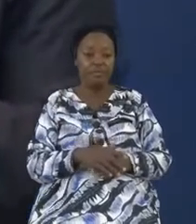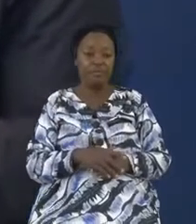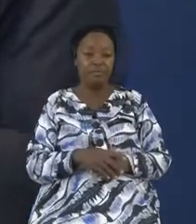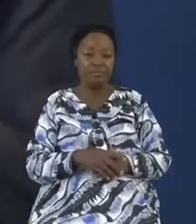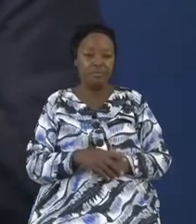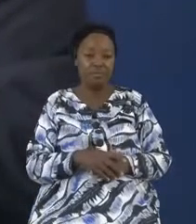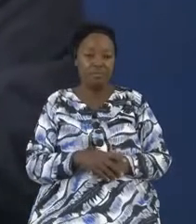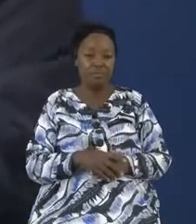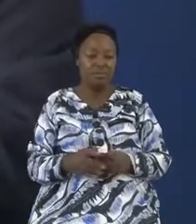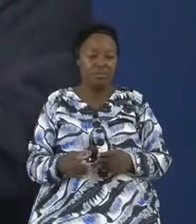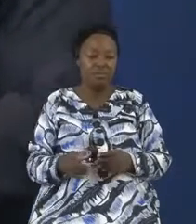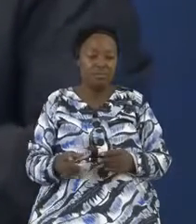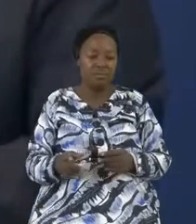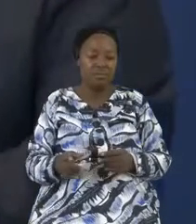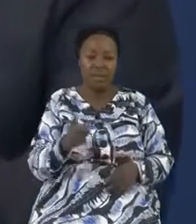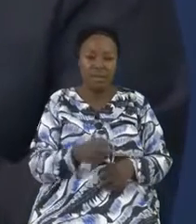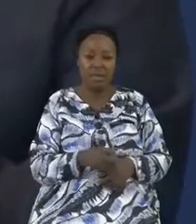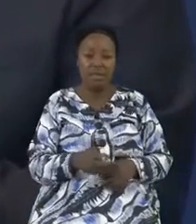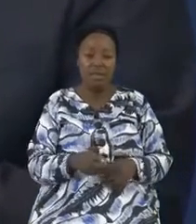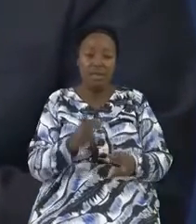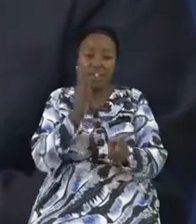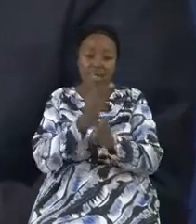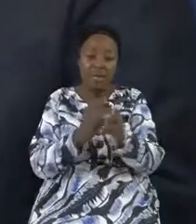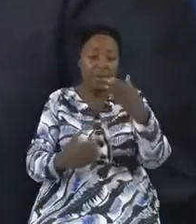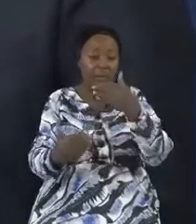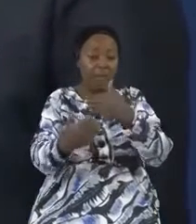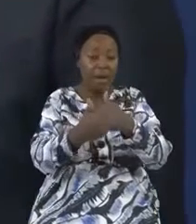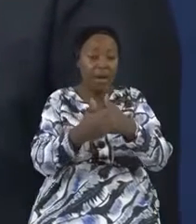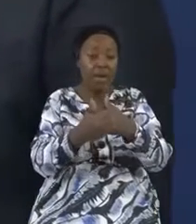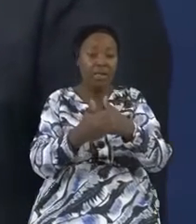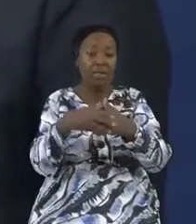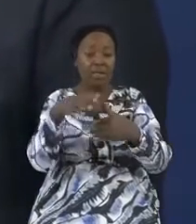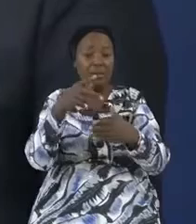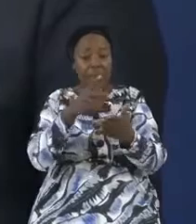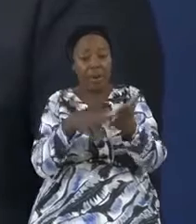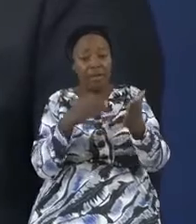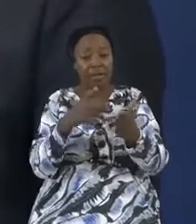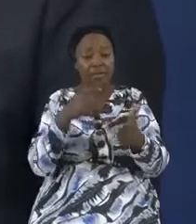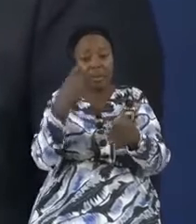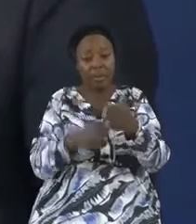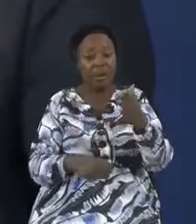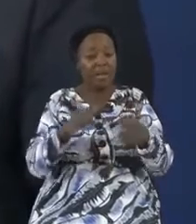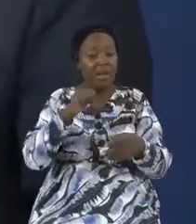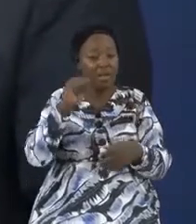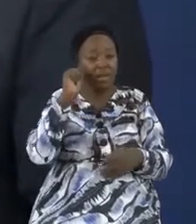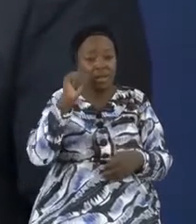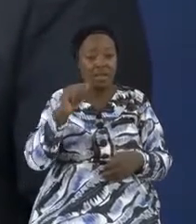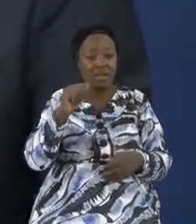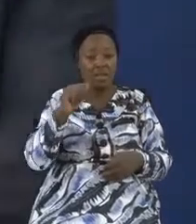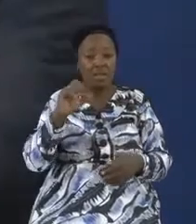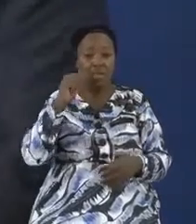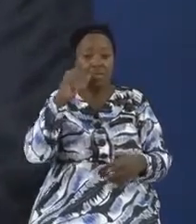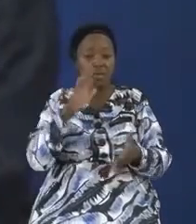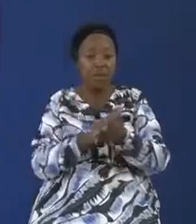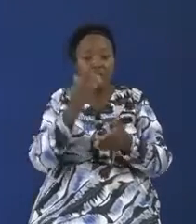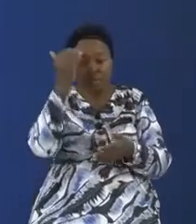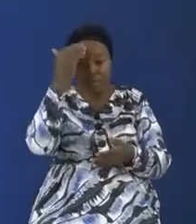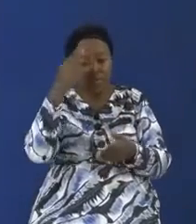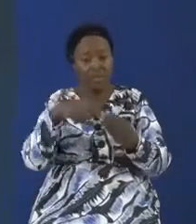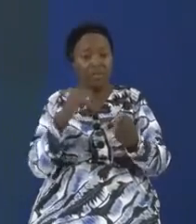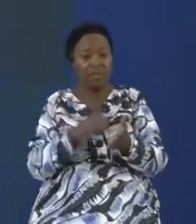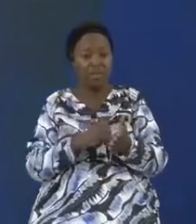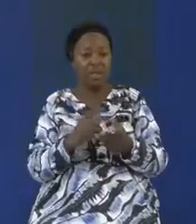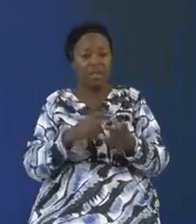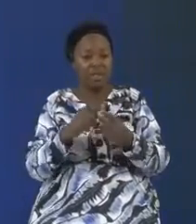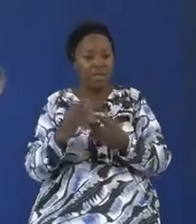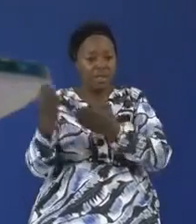kept back part of the price, his wife also being privy to it. And they